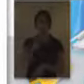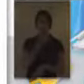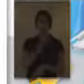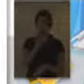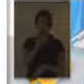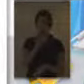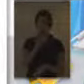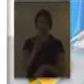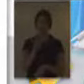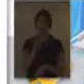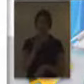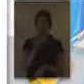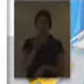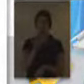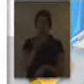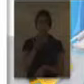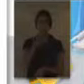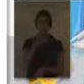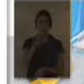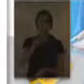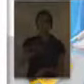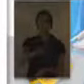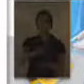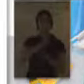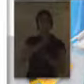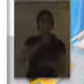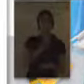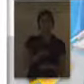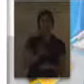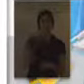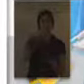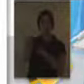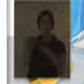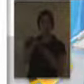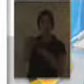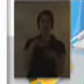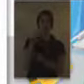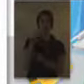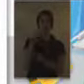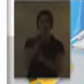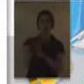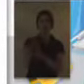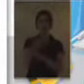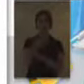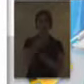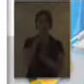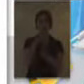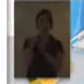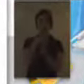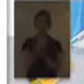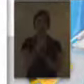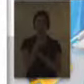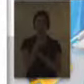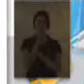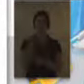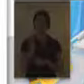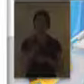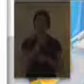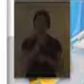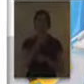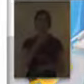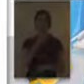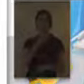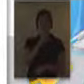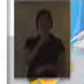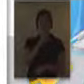OSGI specifications version review 4 is a very powerful model to present